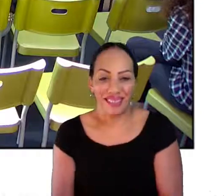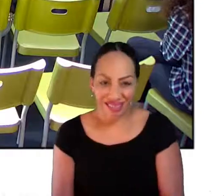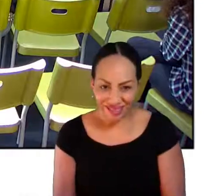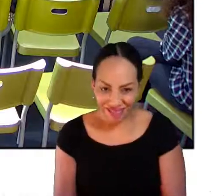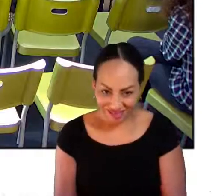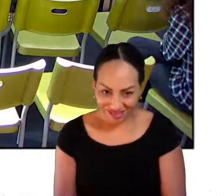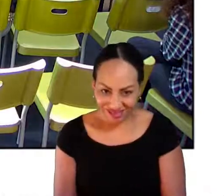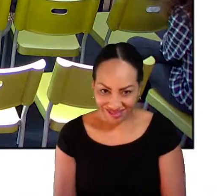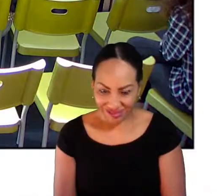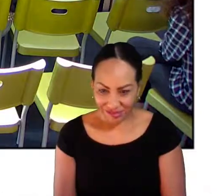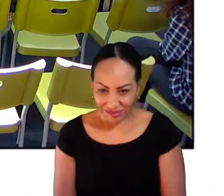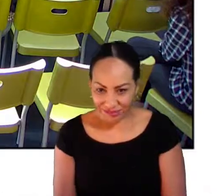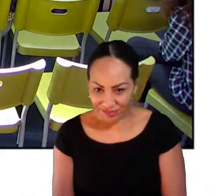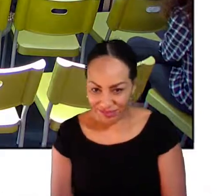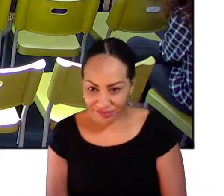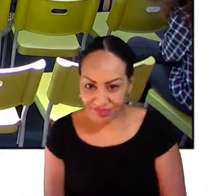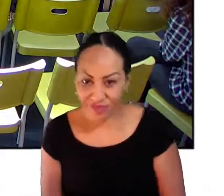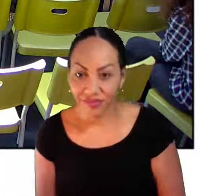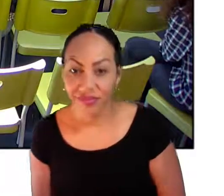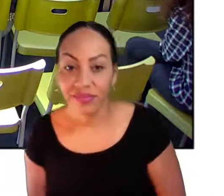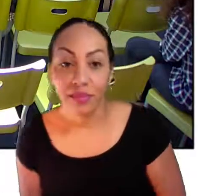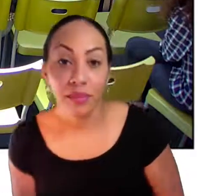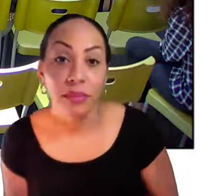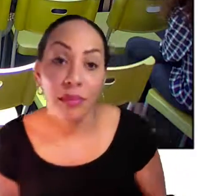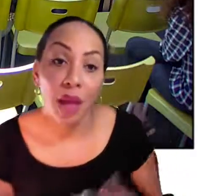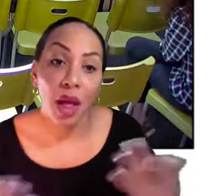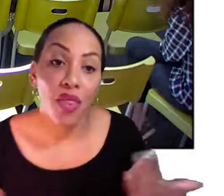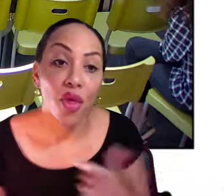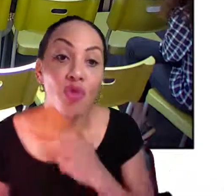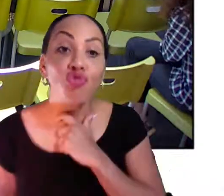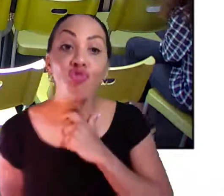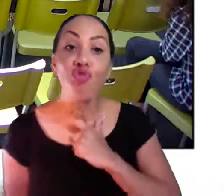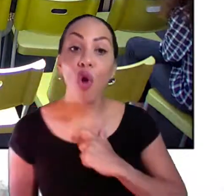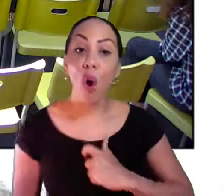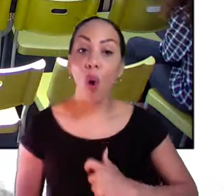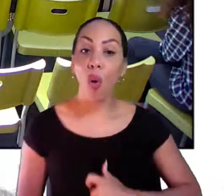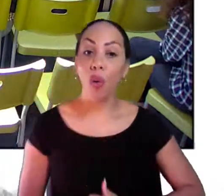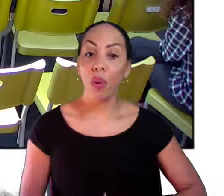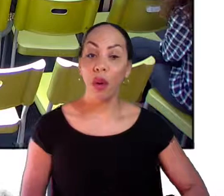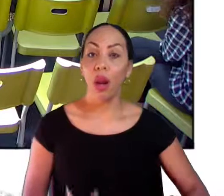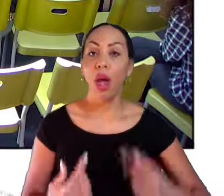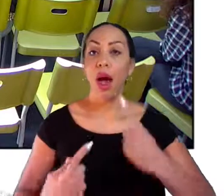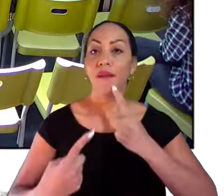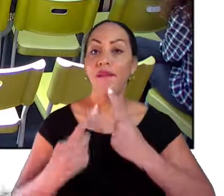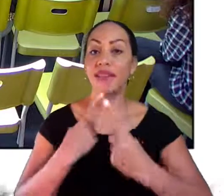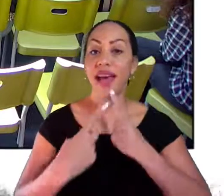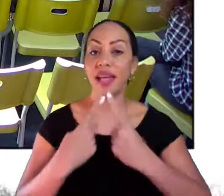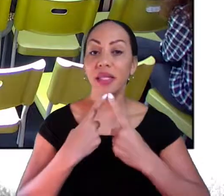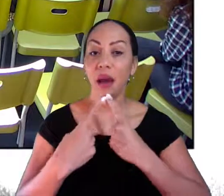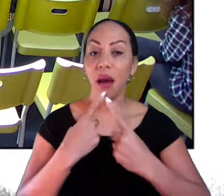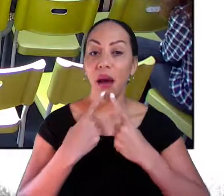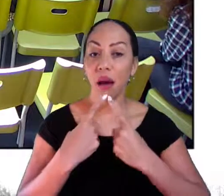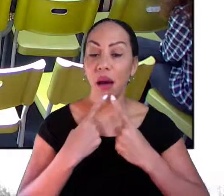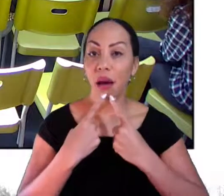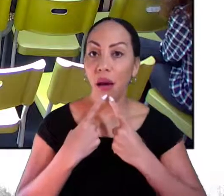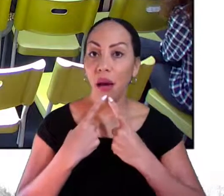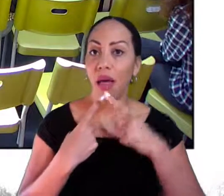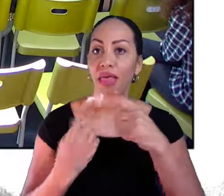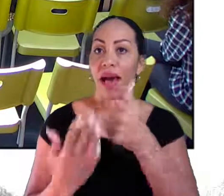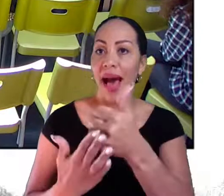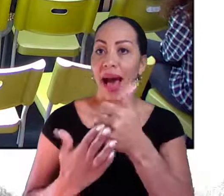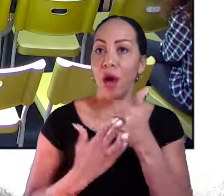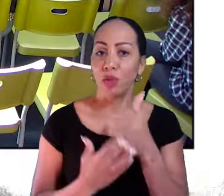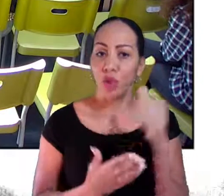really come up is the role of data in being able to understand where you are, to be able to know where you